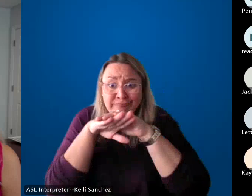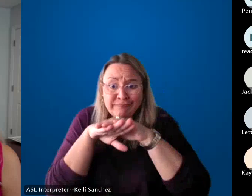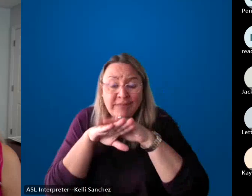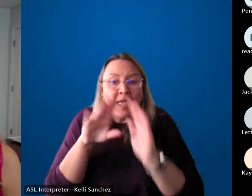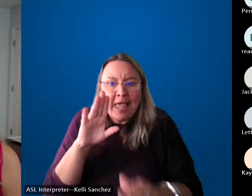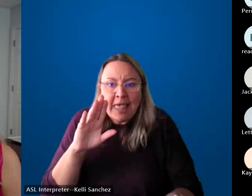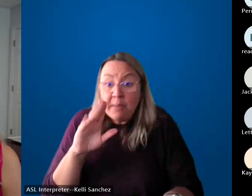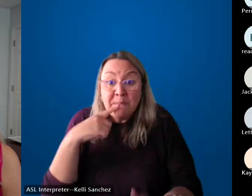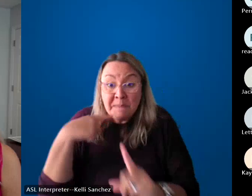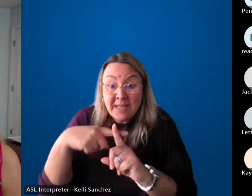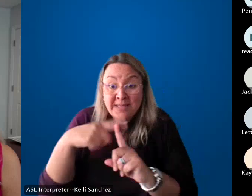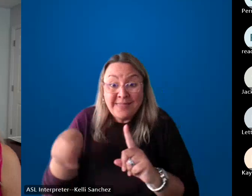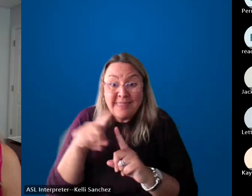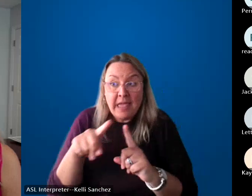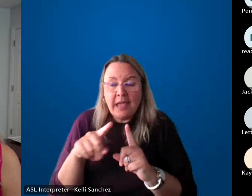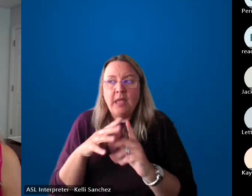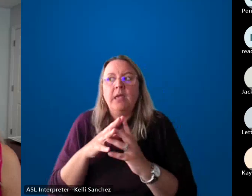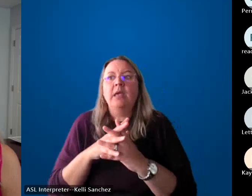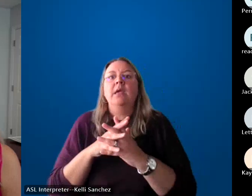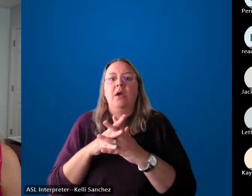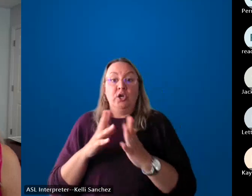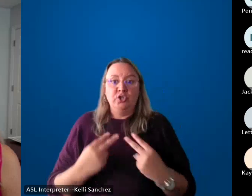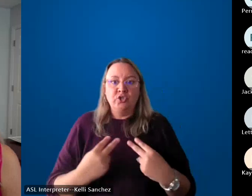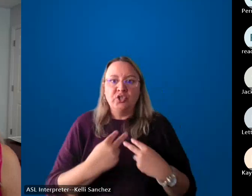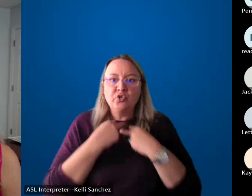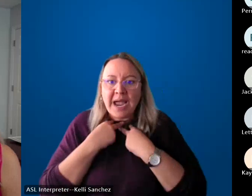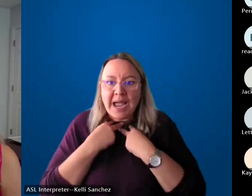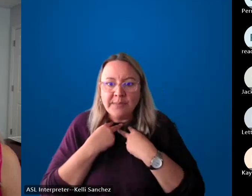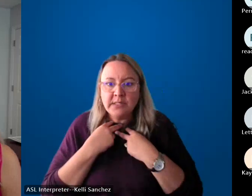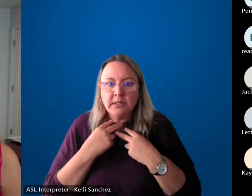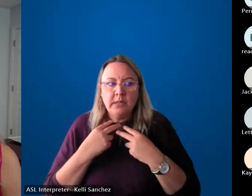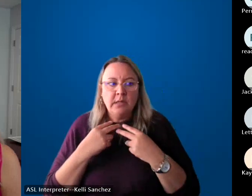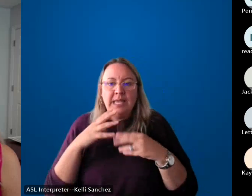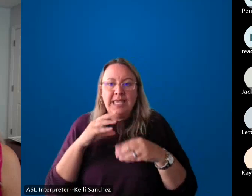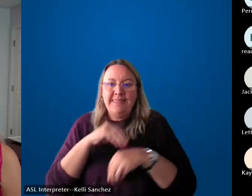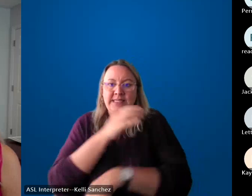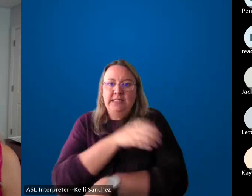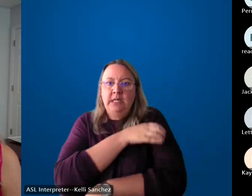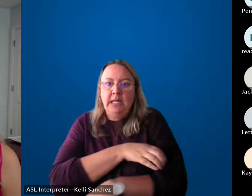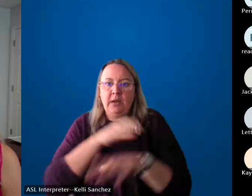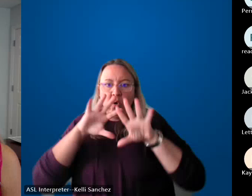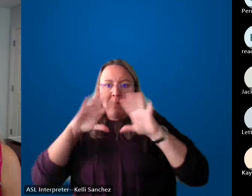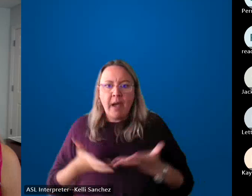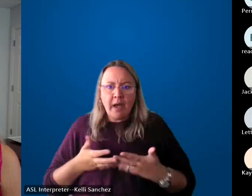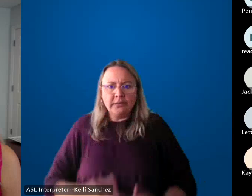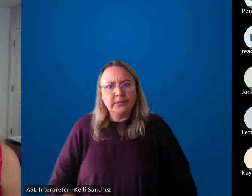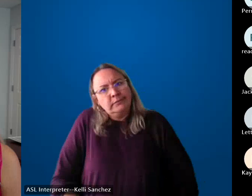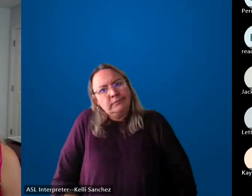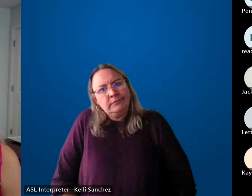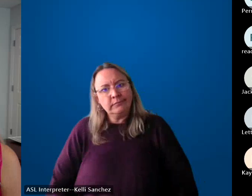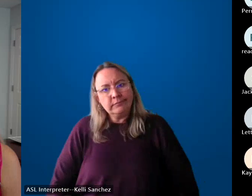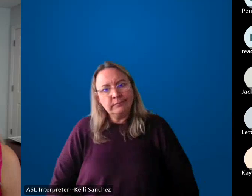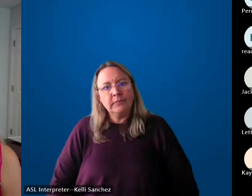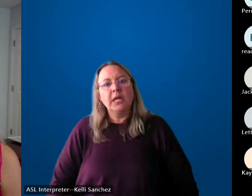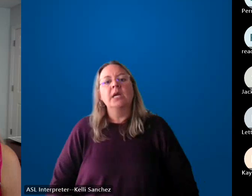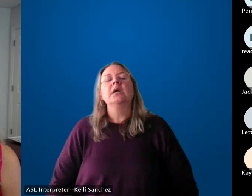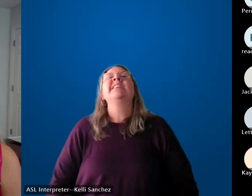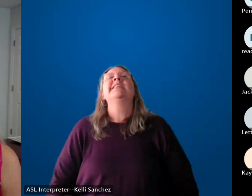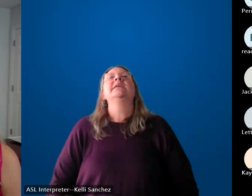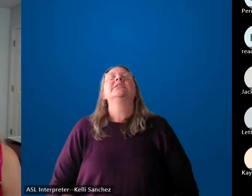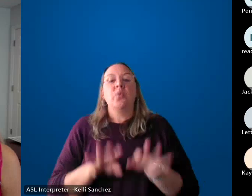not, they're completely, trapped in that clinical box. And so within a value-based